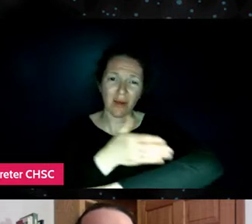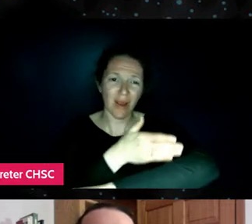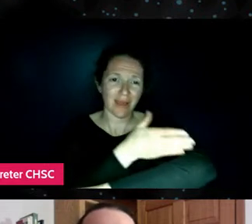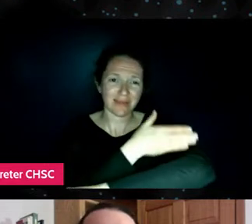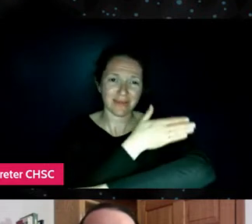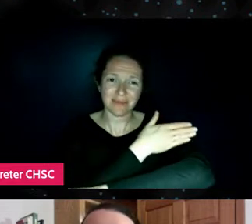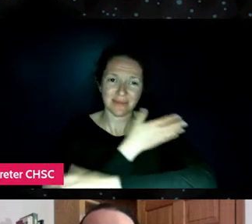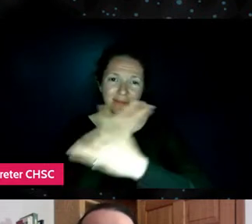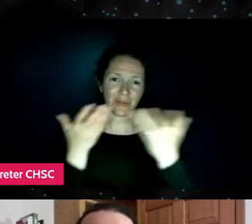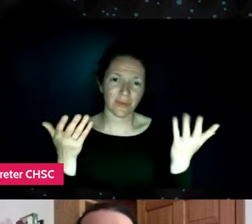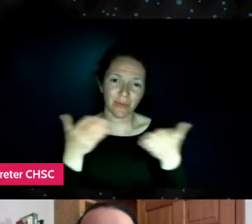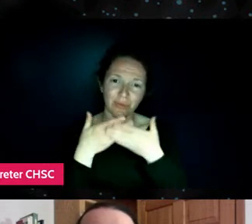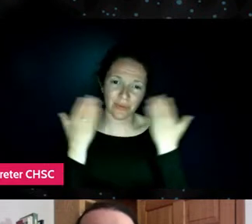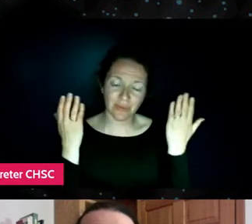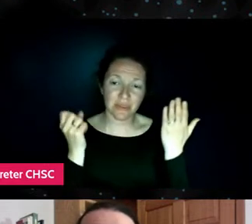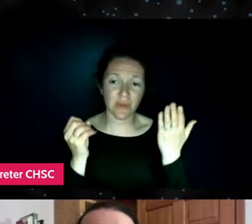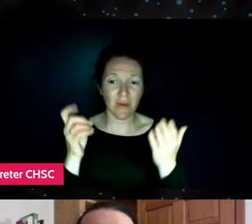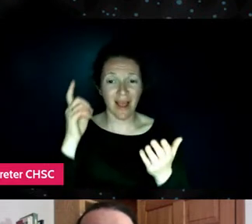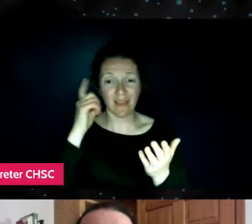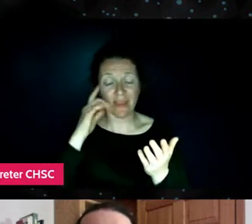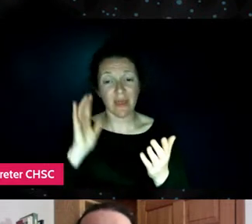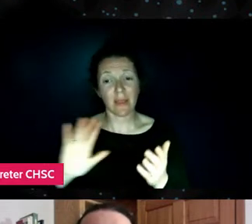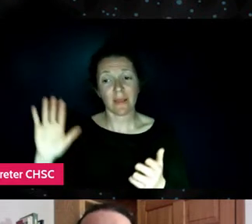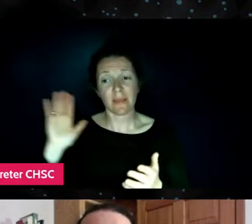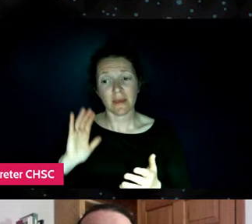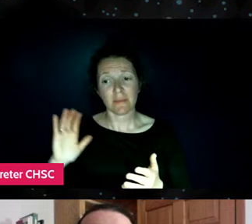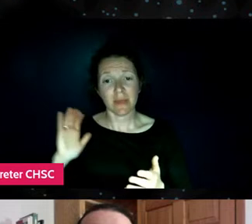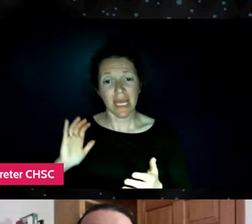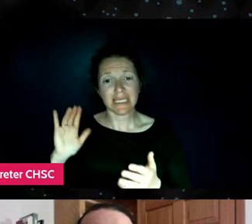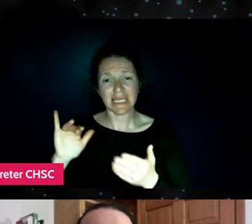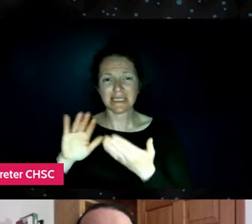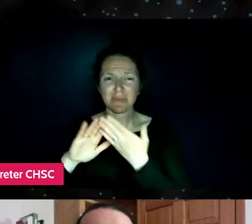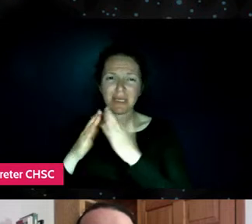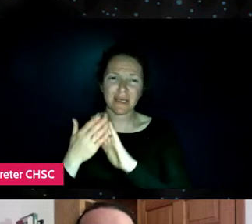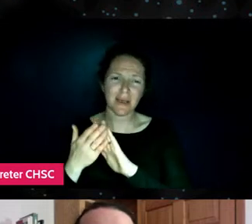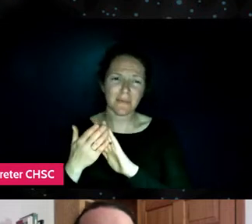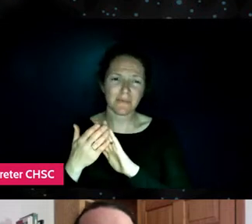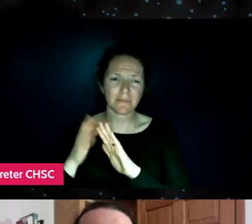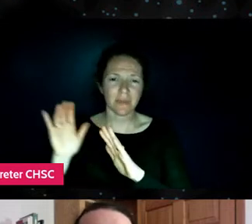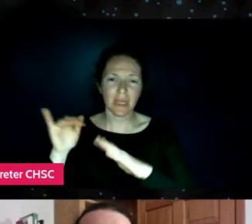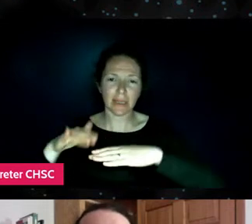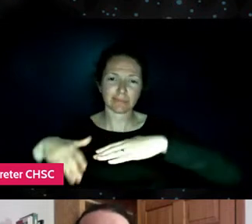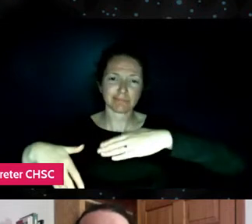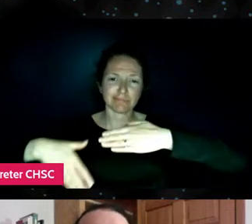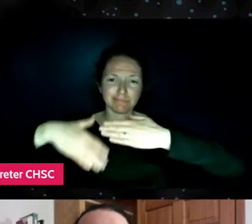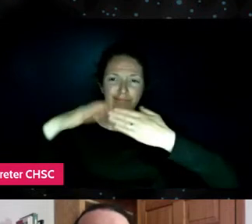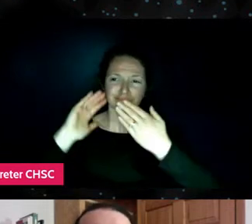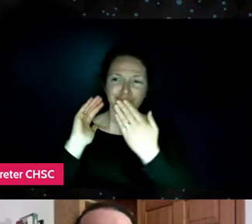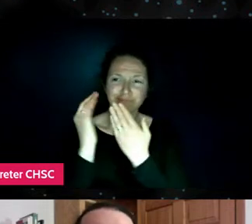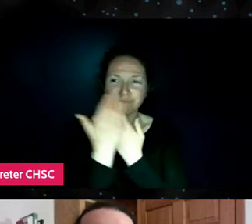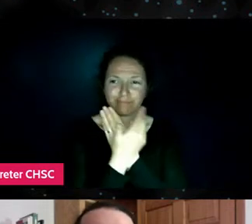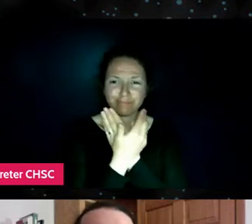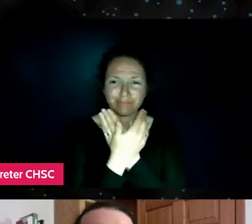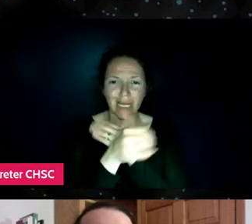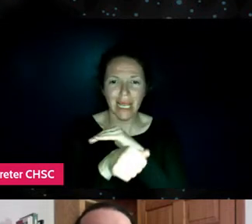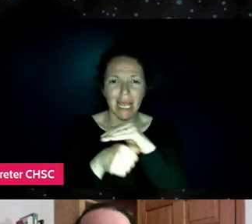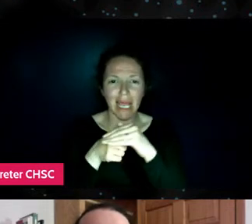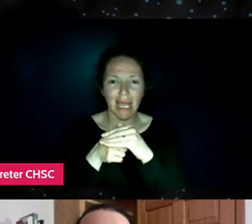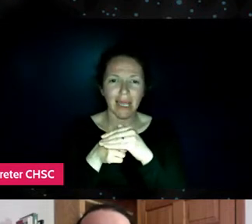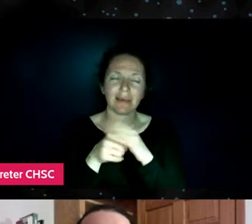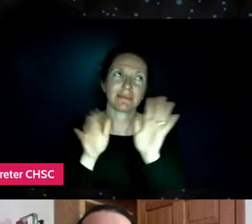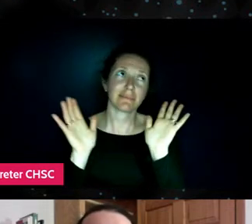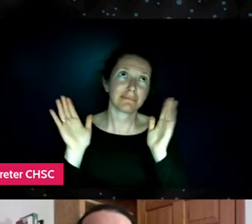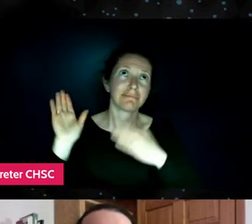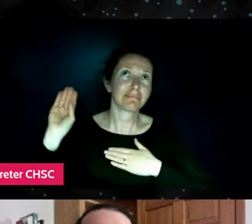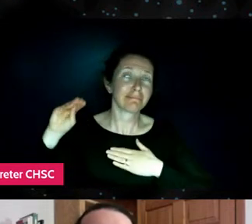become, and I think in the past it has become, a kind of veneer and something to hide behind, for